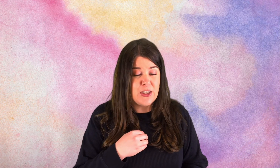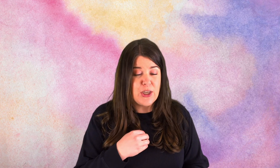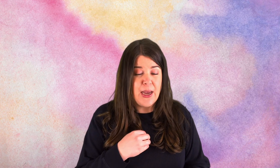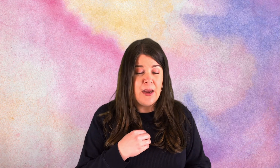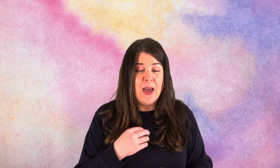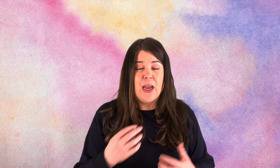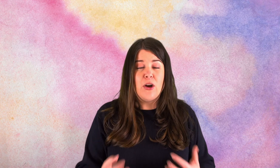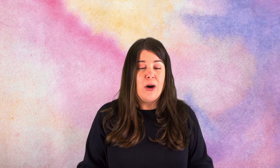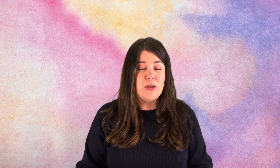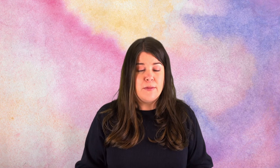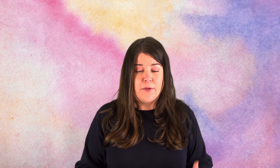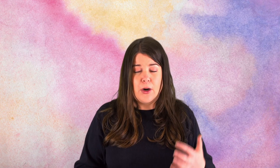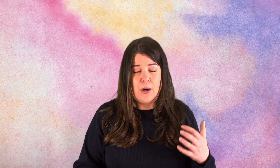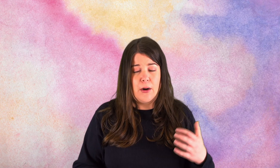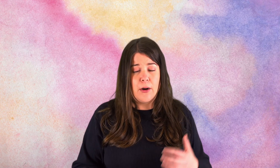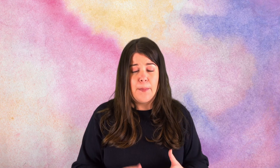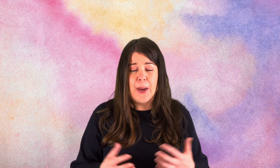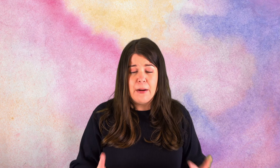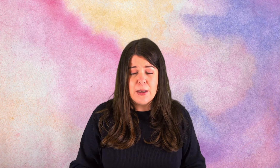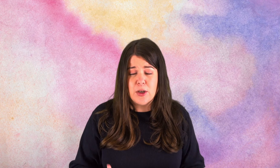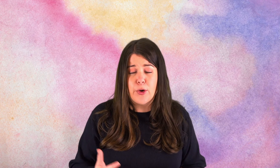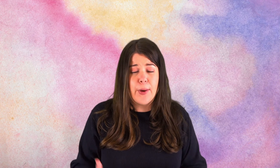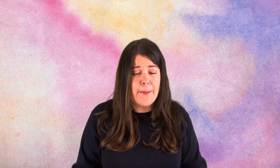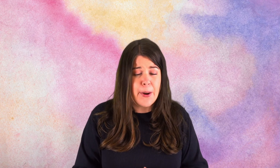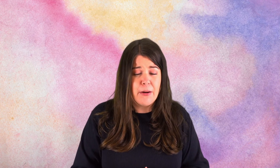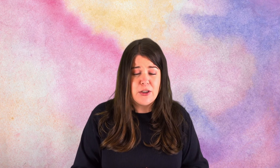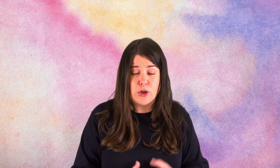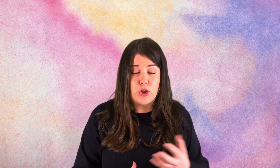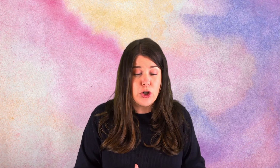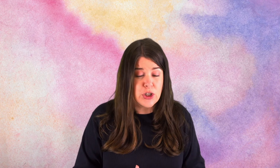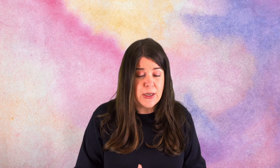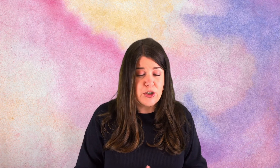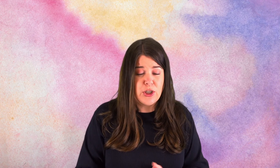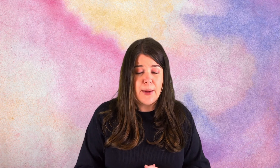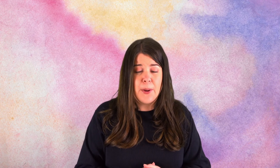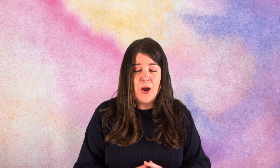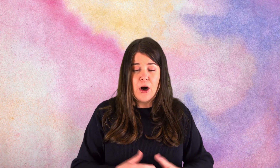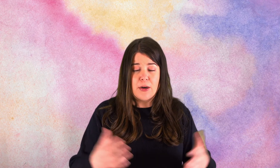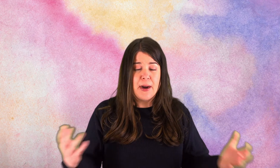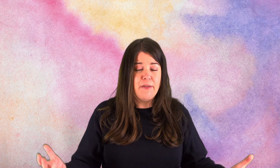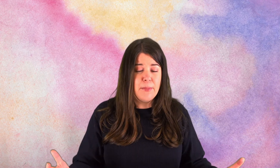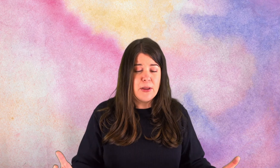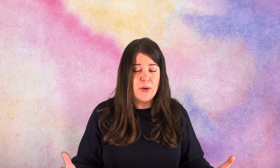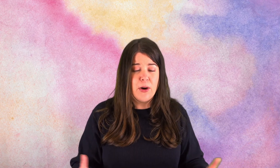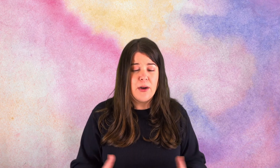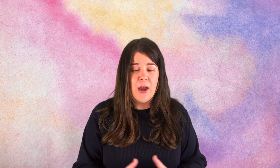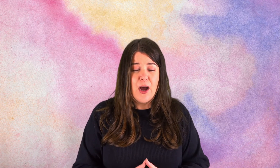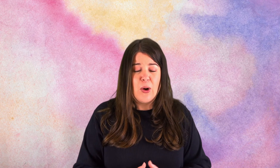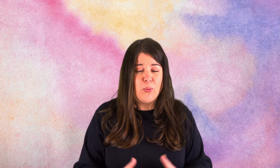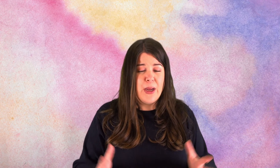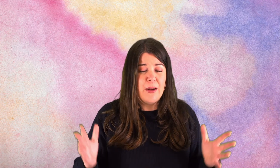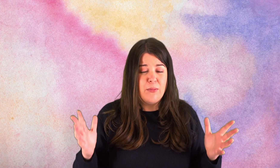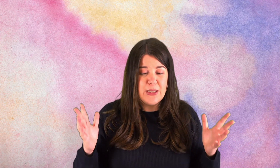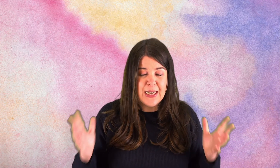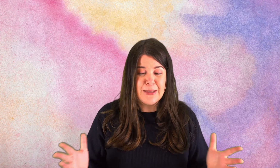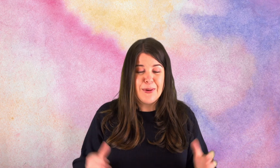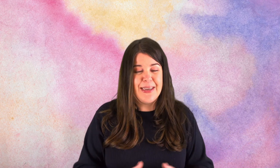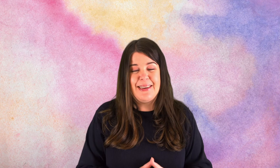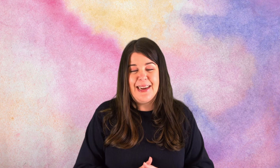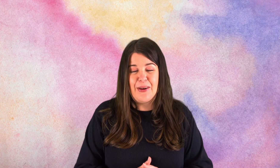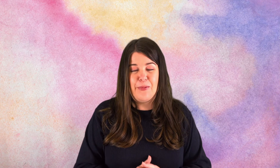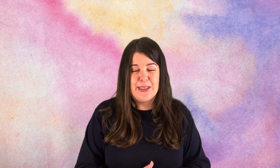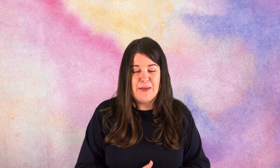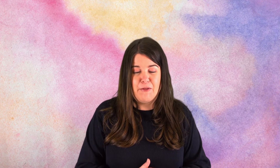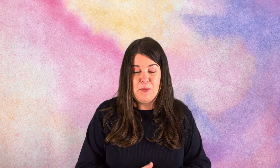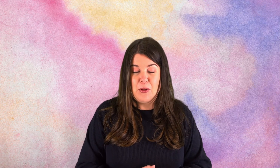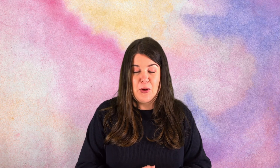lives each day, and also for our parents, our grandparents, our church leadership, our government, Lord. We desperately